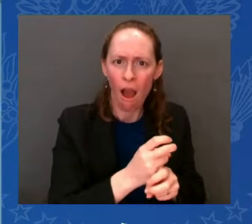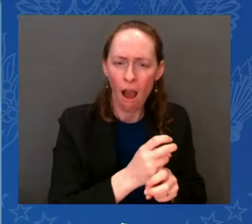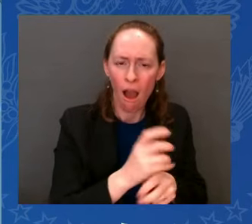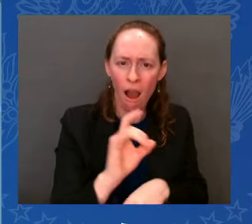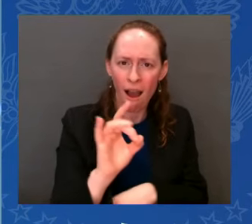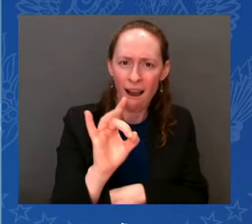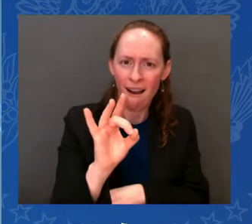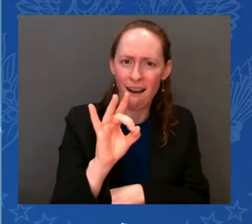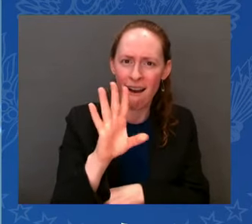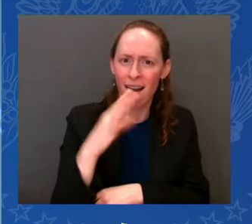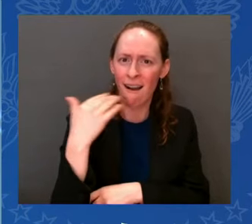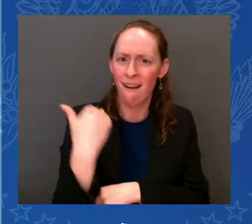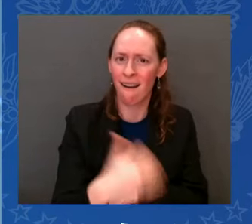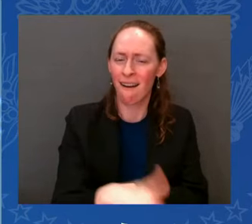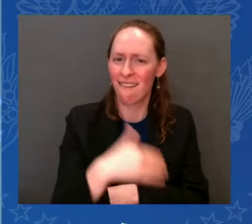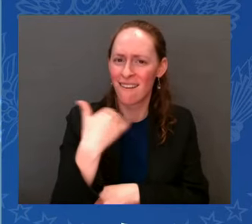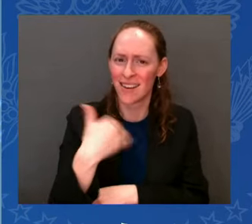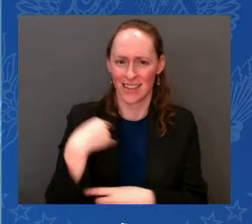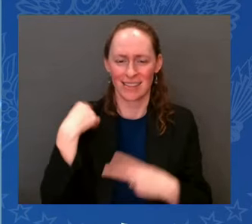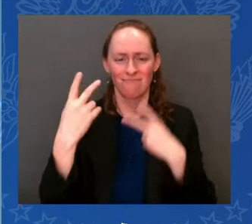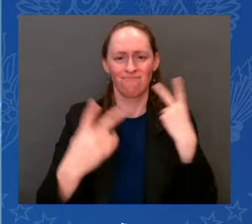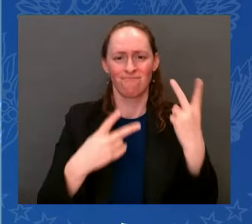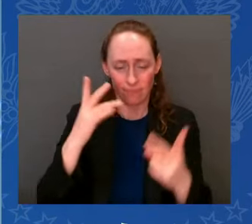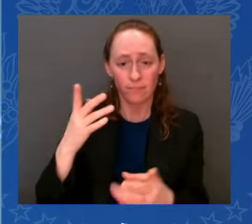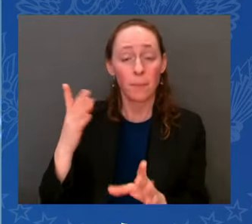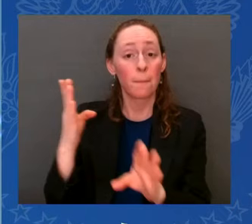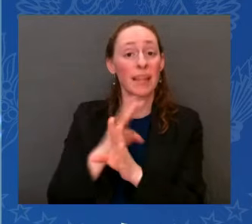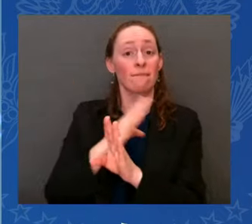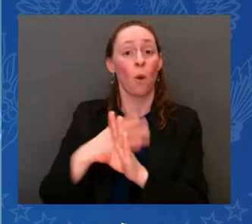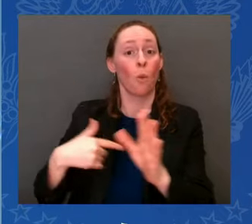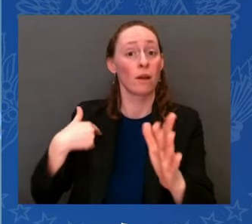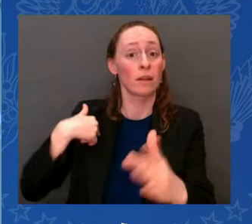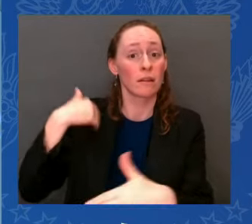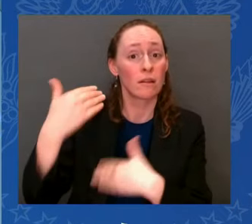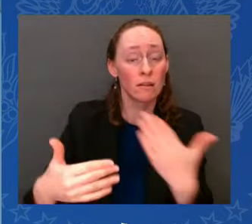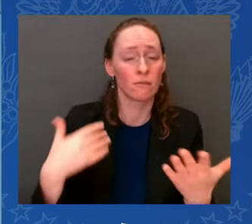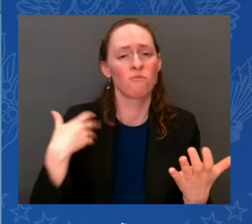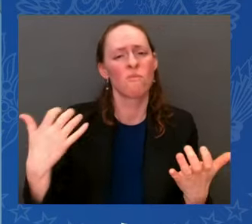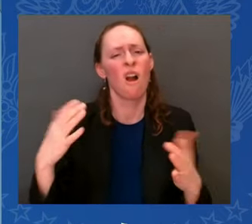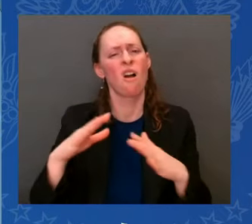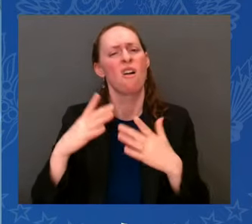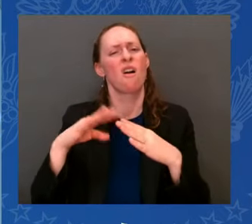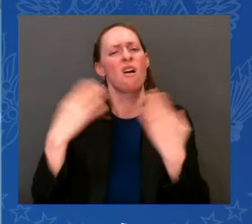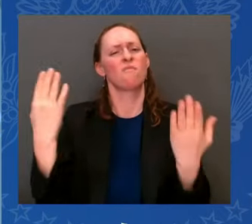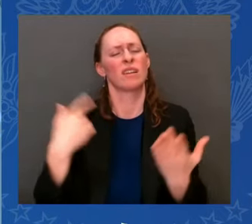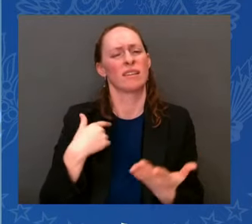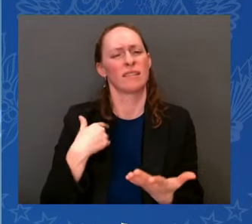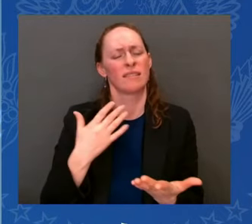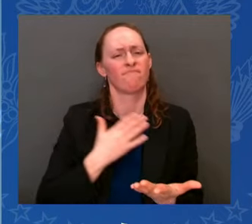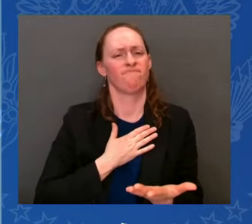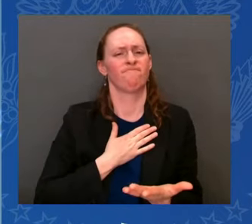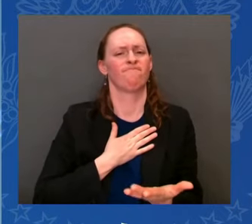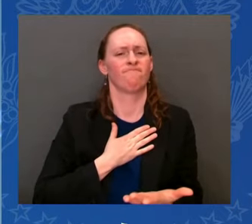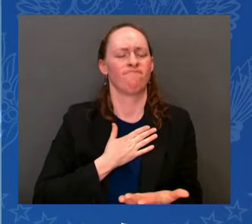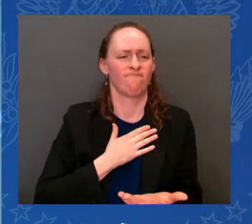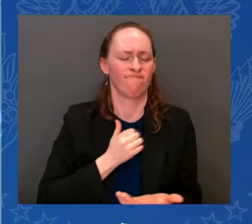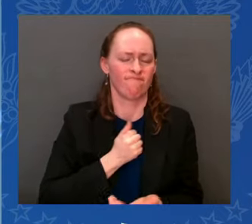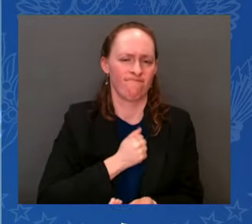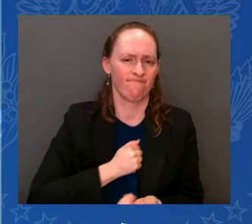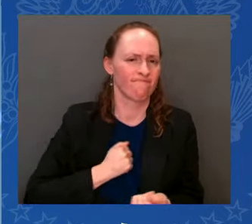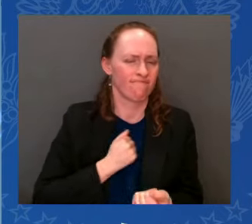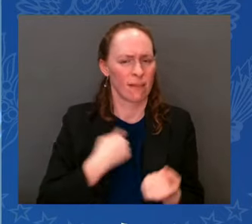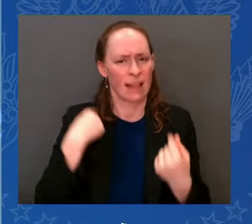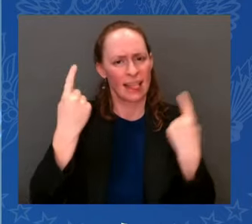and the families of Michigan State University. Last night, I spoke with Governor Whitmer, and the FBI